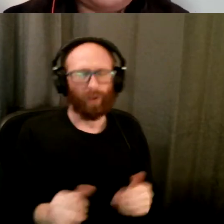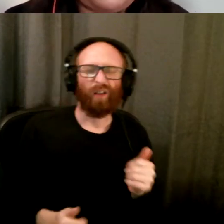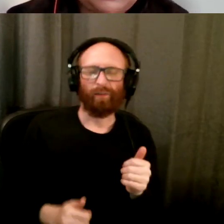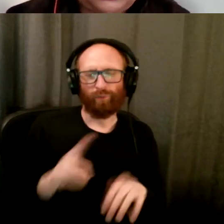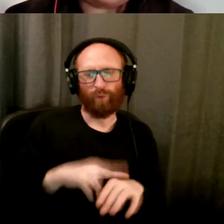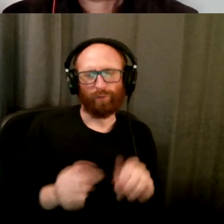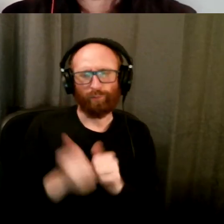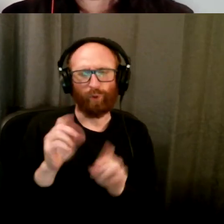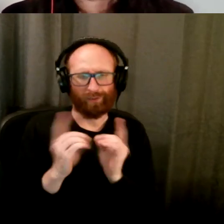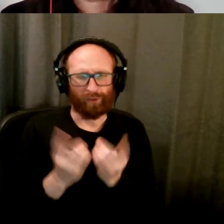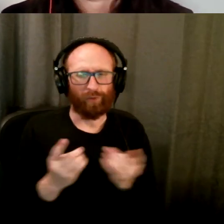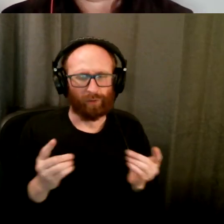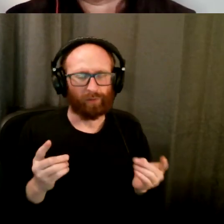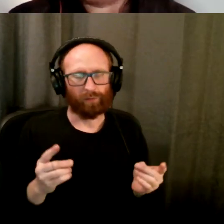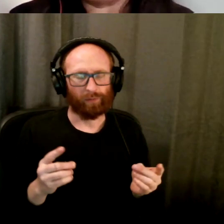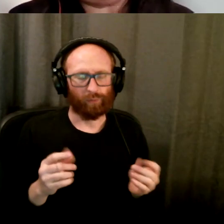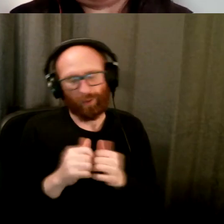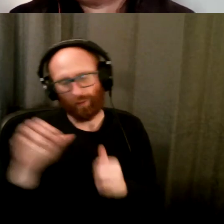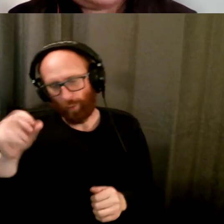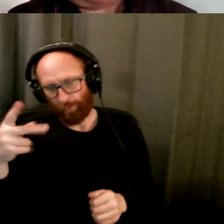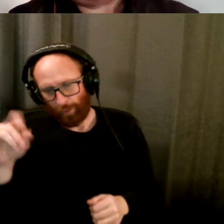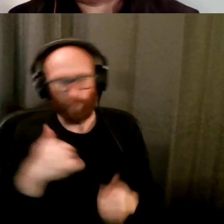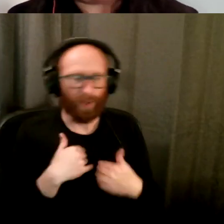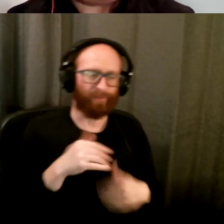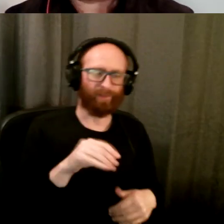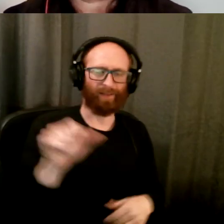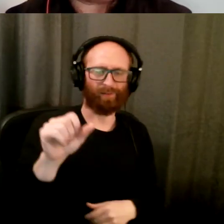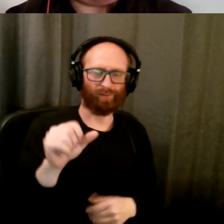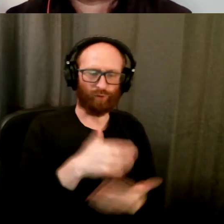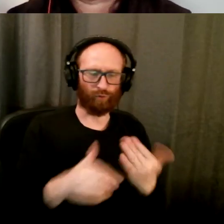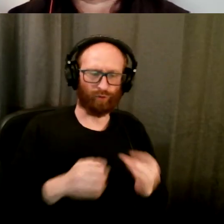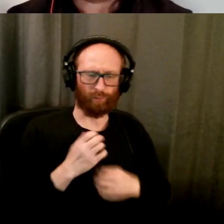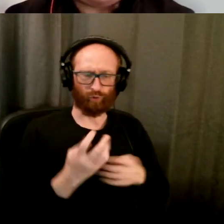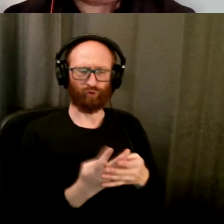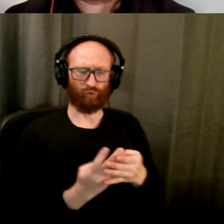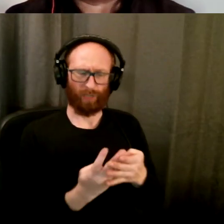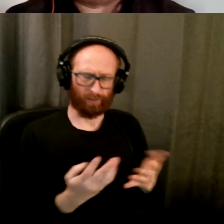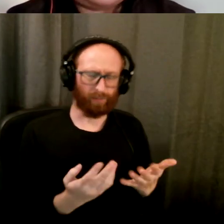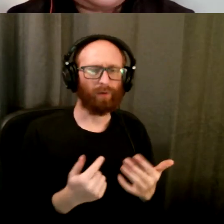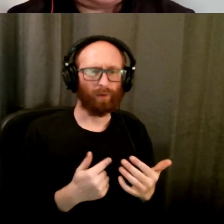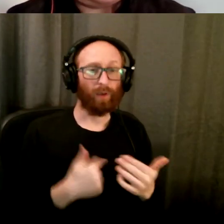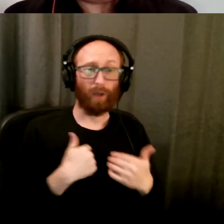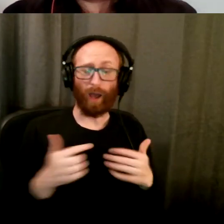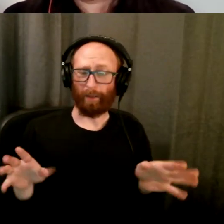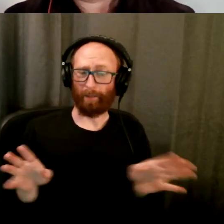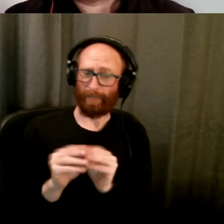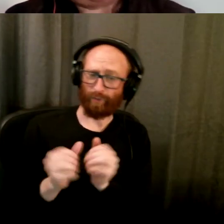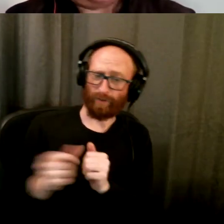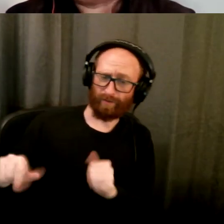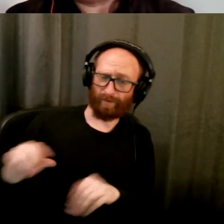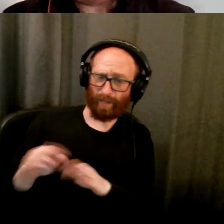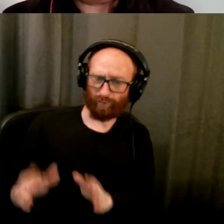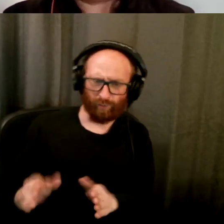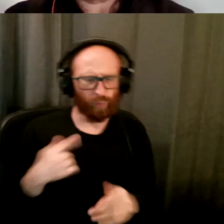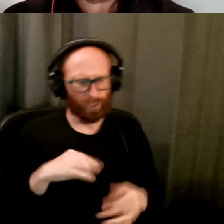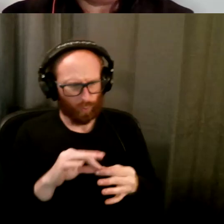OSPI, we all have social emotional screeners. So we meet up with counselors. I meet with my counselors and we coordinate the kids. They need to be a tier